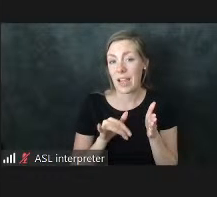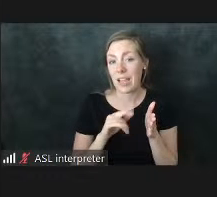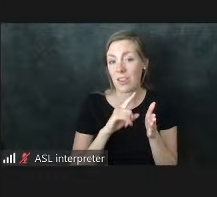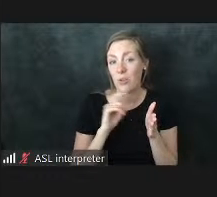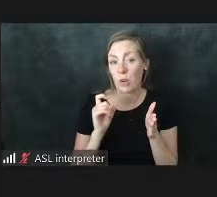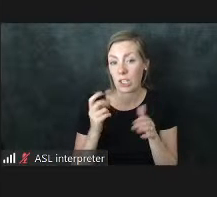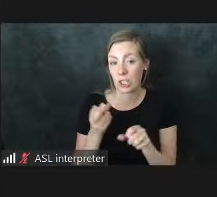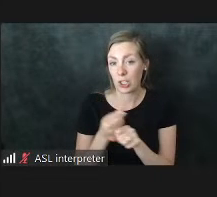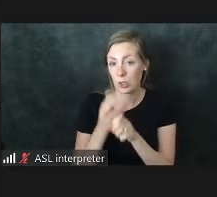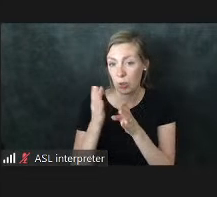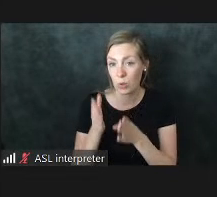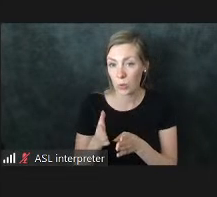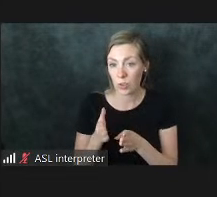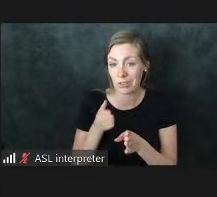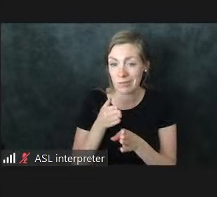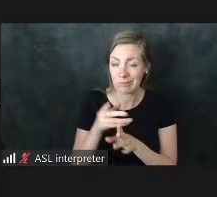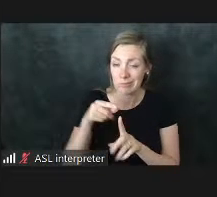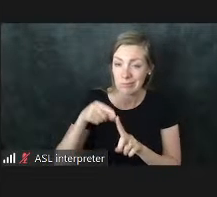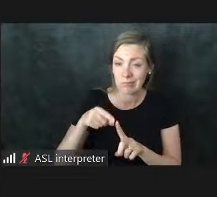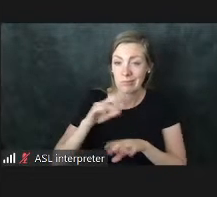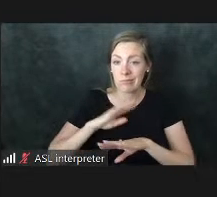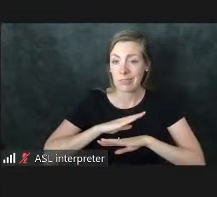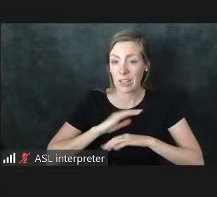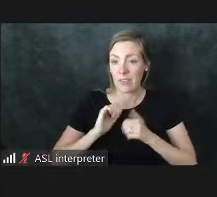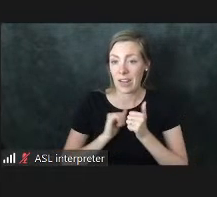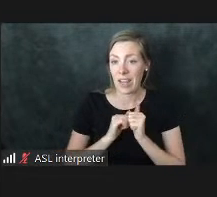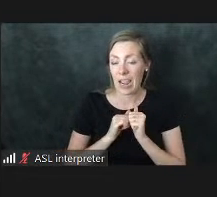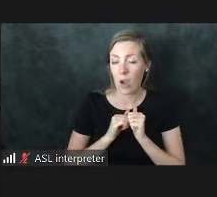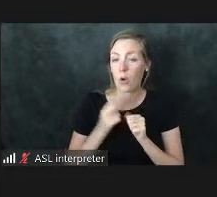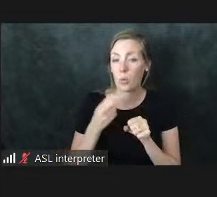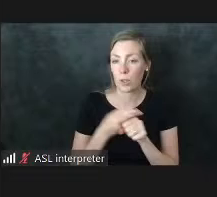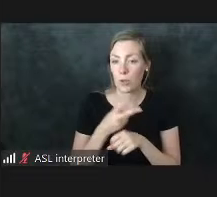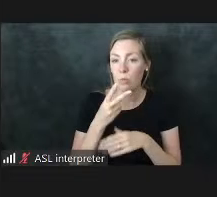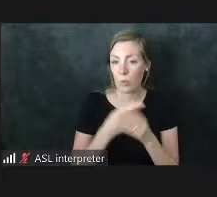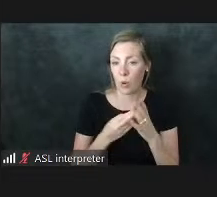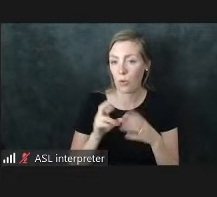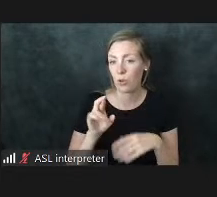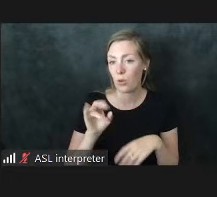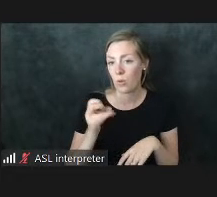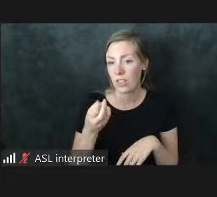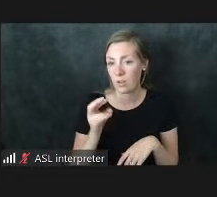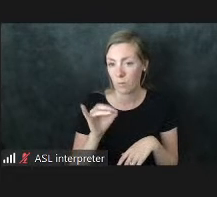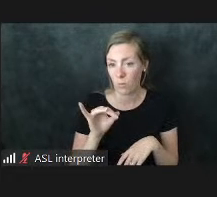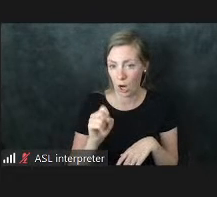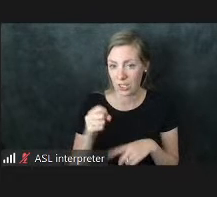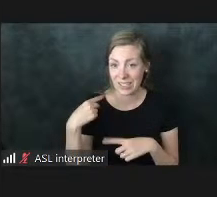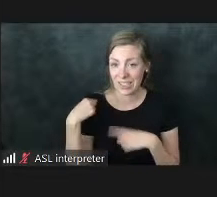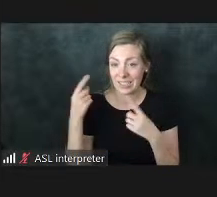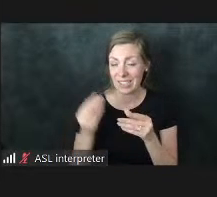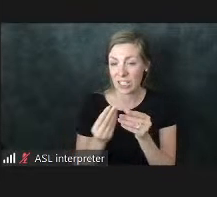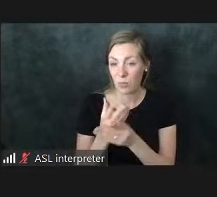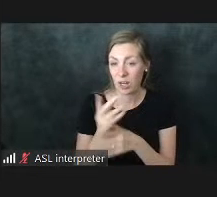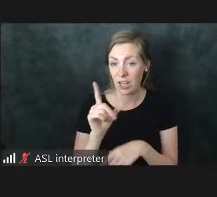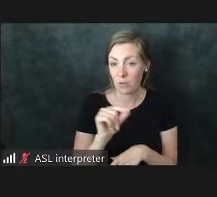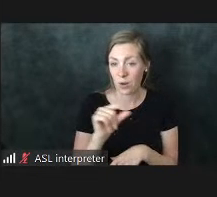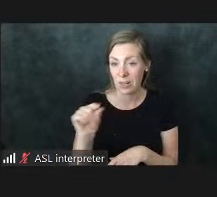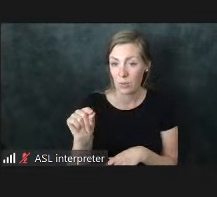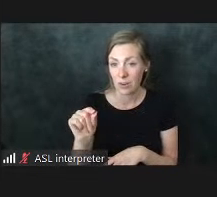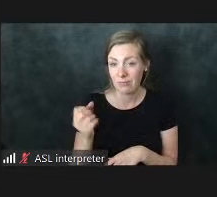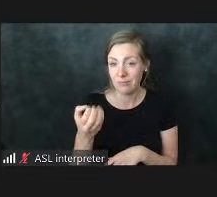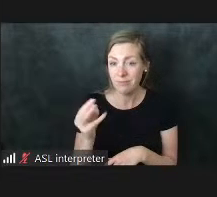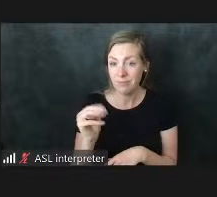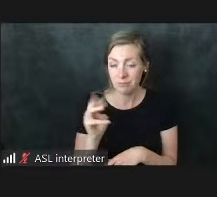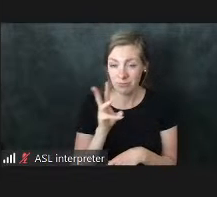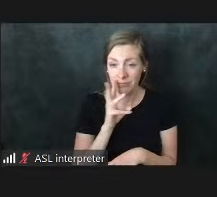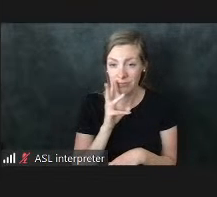users are primarily met by releases from the two reservoirs. de tener Since 2020, Sonoma Water has been working